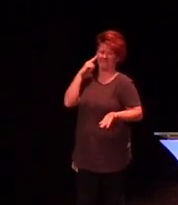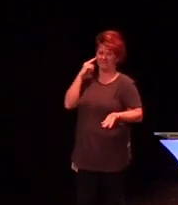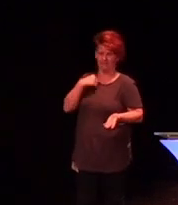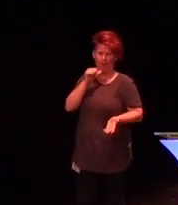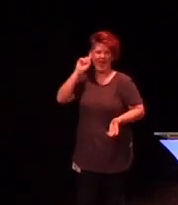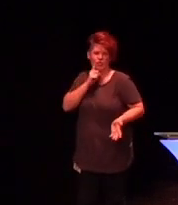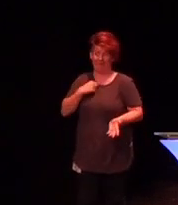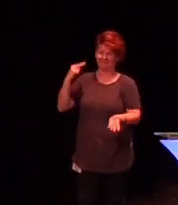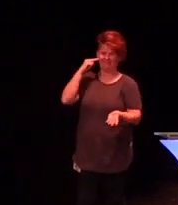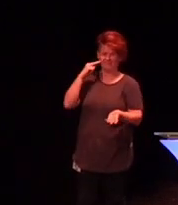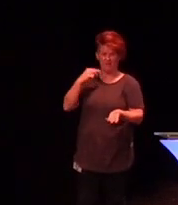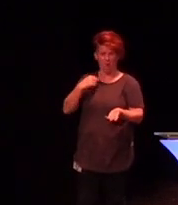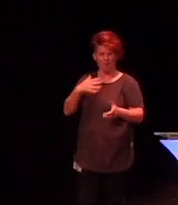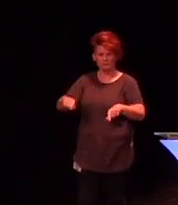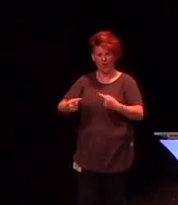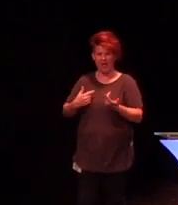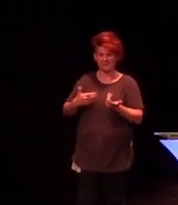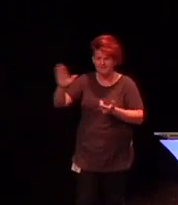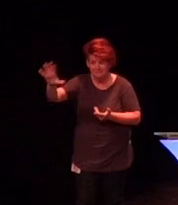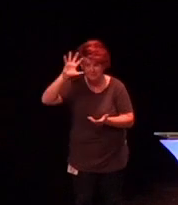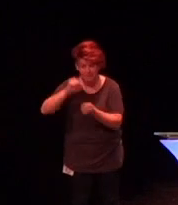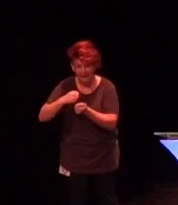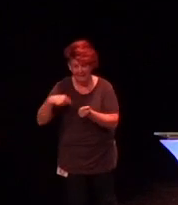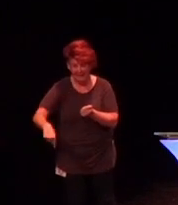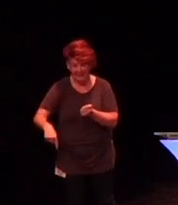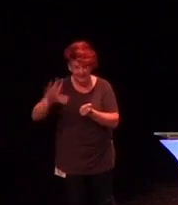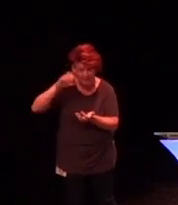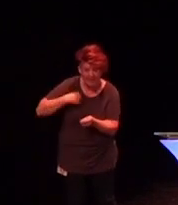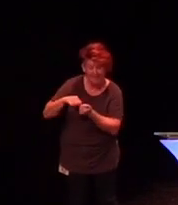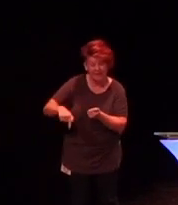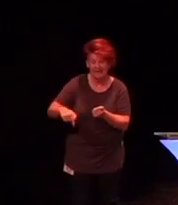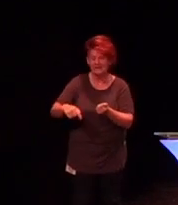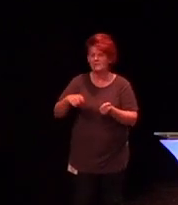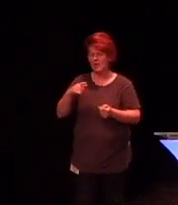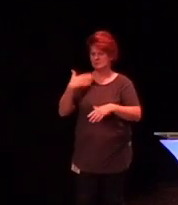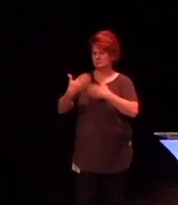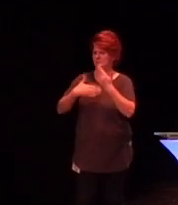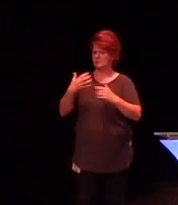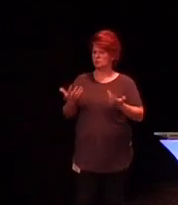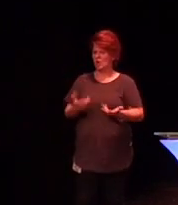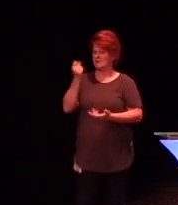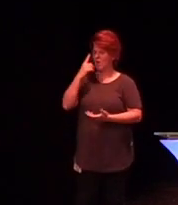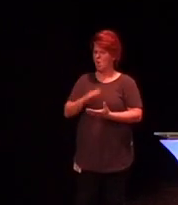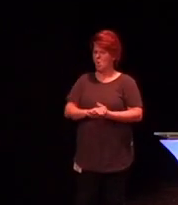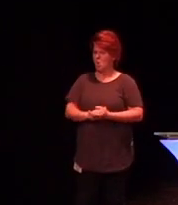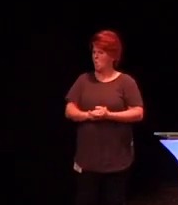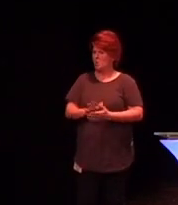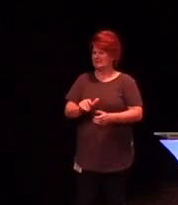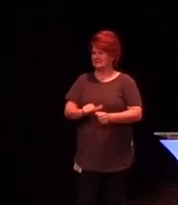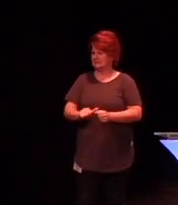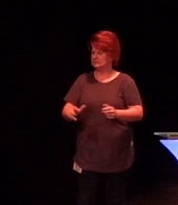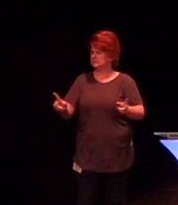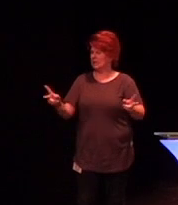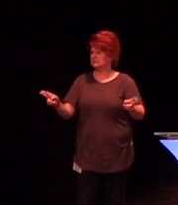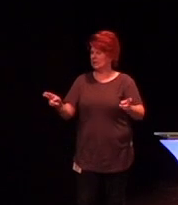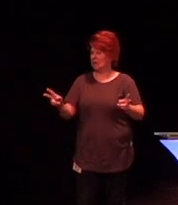know, and I'm a deaf person here, I'm the only deaf person here, so it'll be a massive challenge for me. You know, guys need to know that I'm here all the time trying to keep up with everything